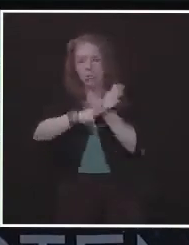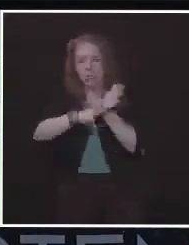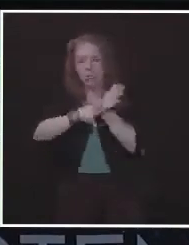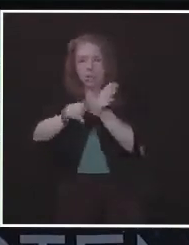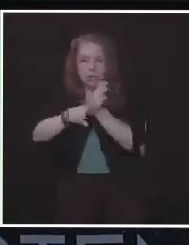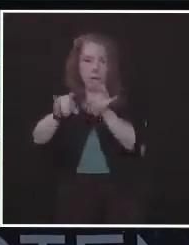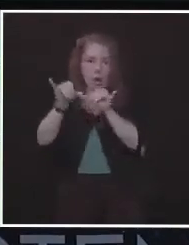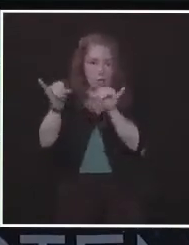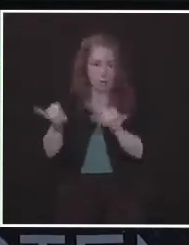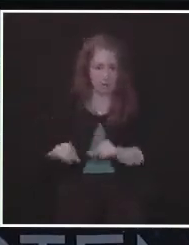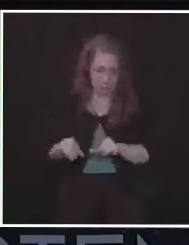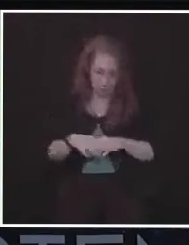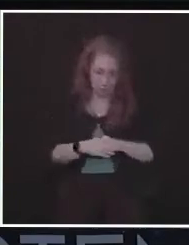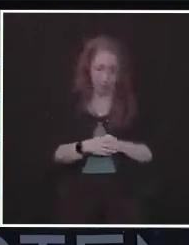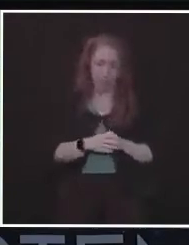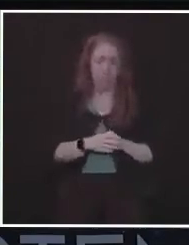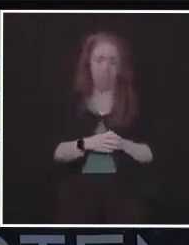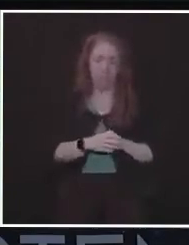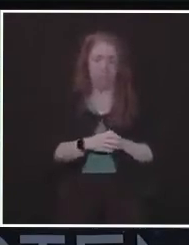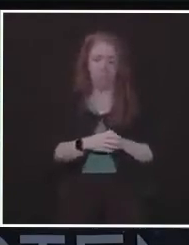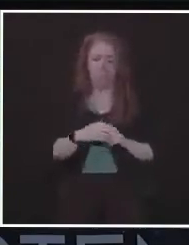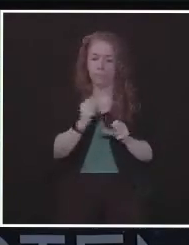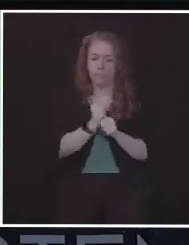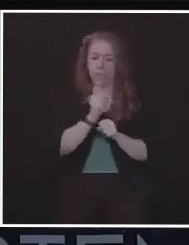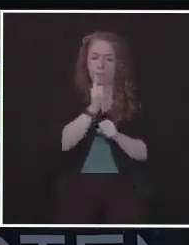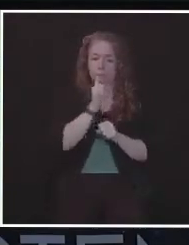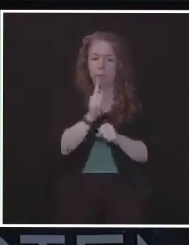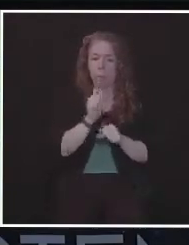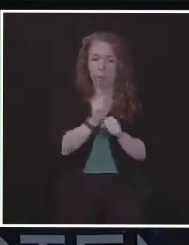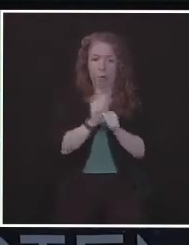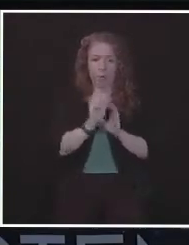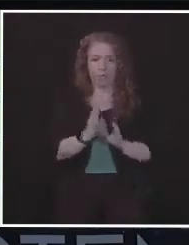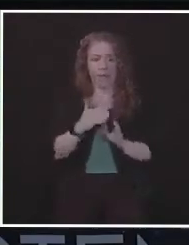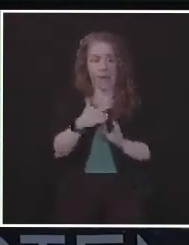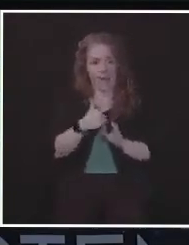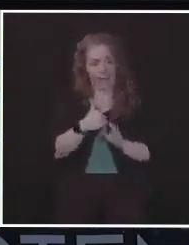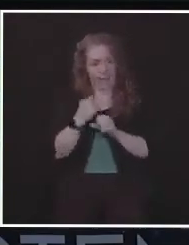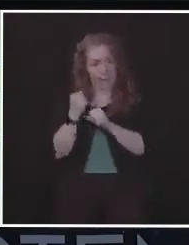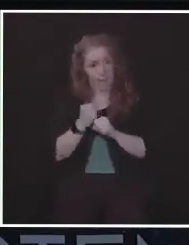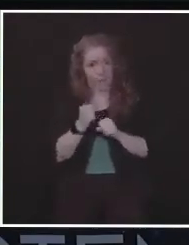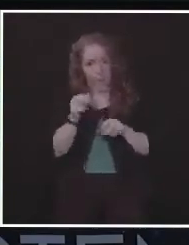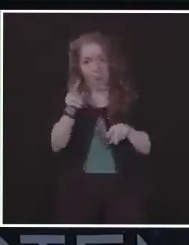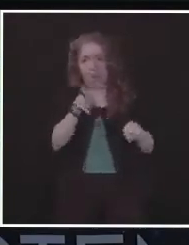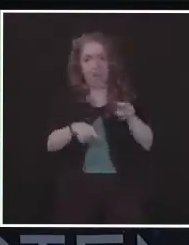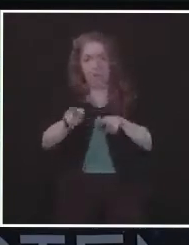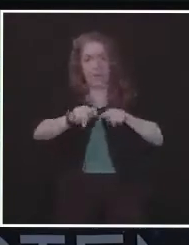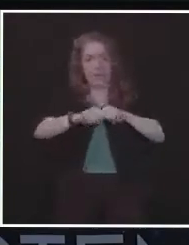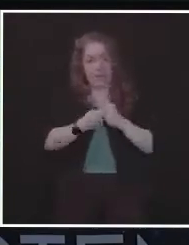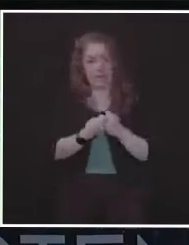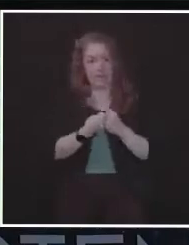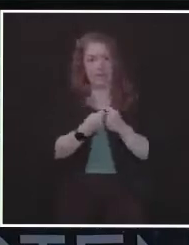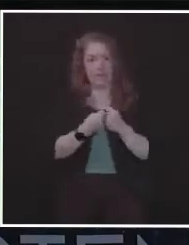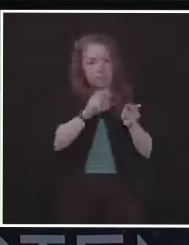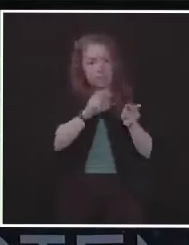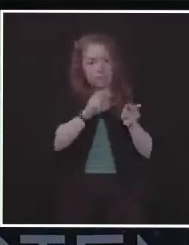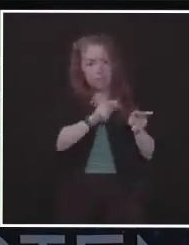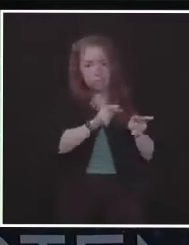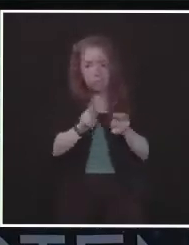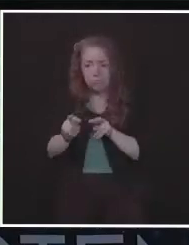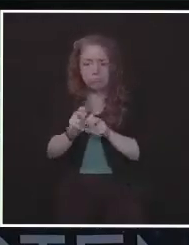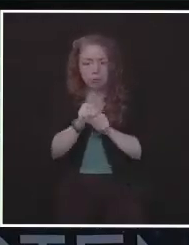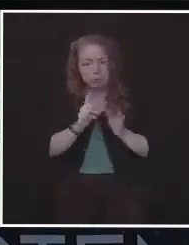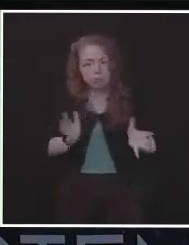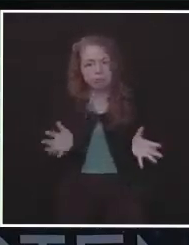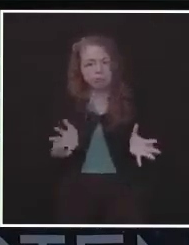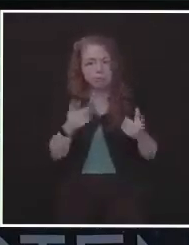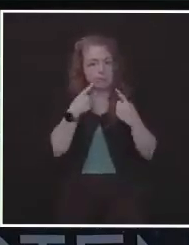the workforce has a focused oversight team in place to execute for mission success. NASA